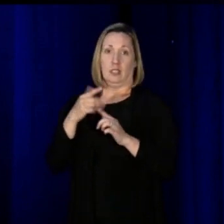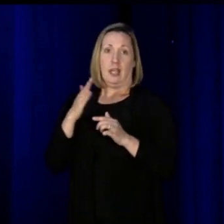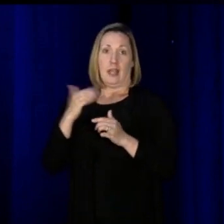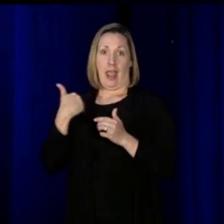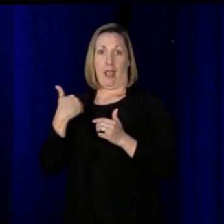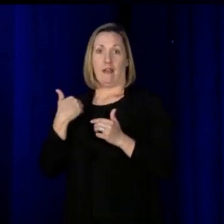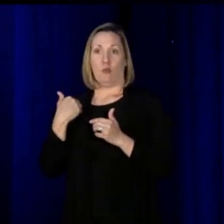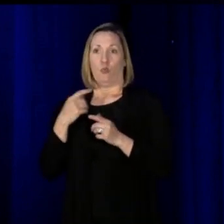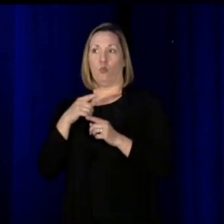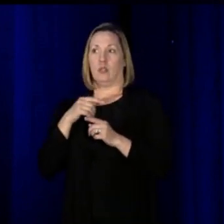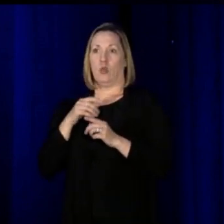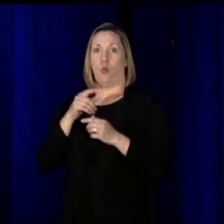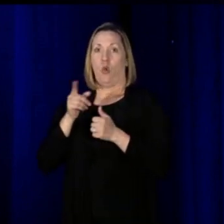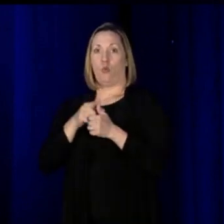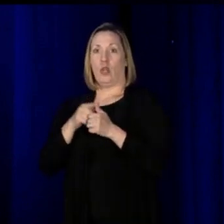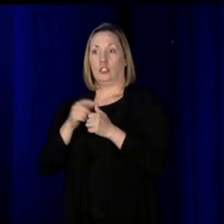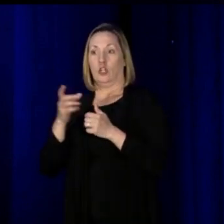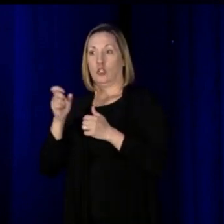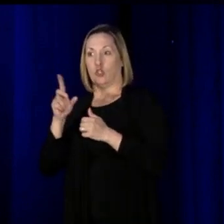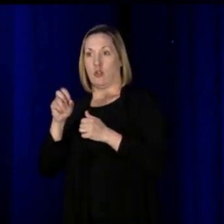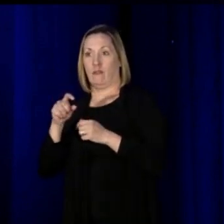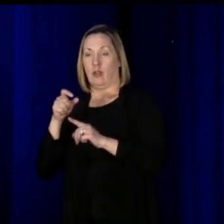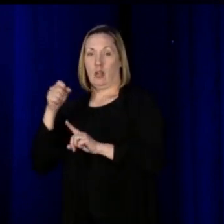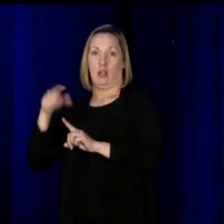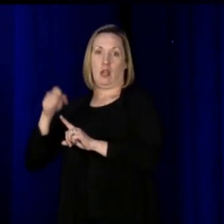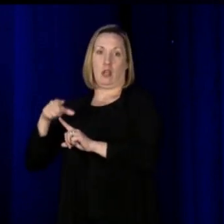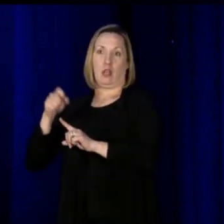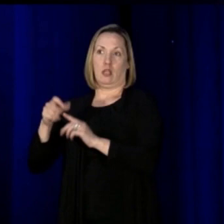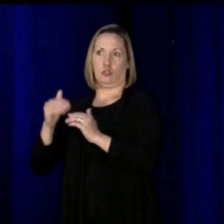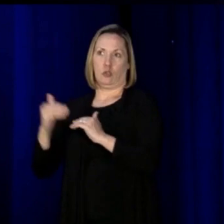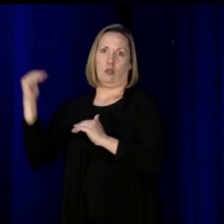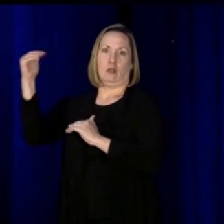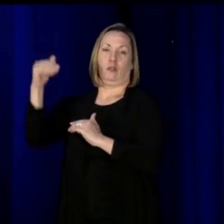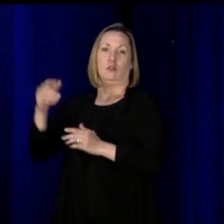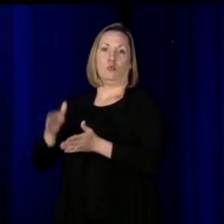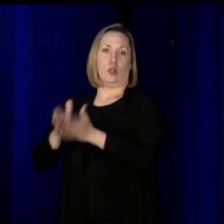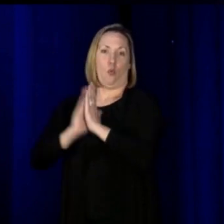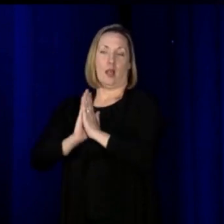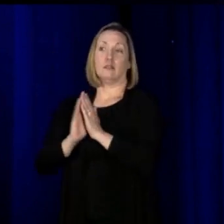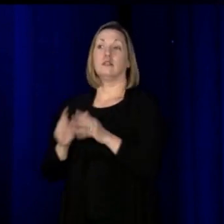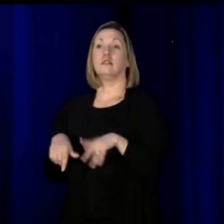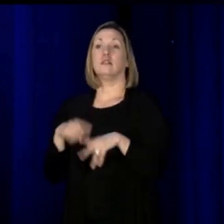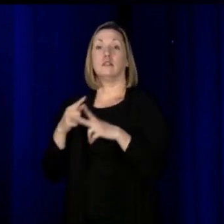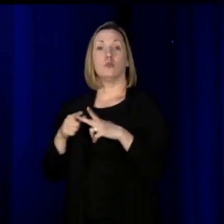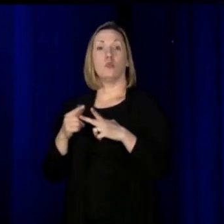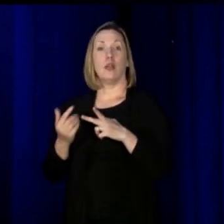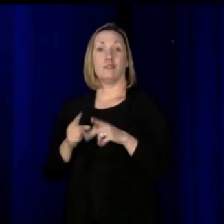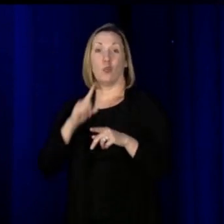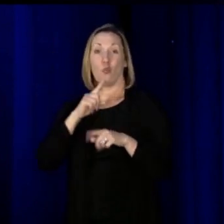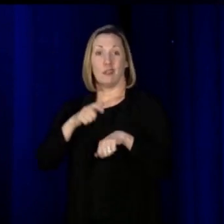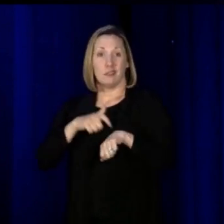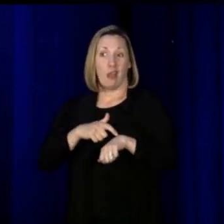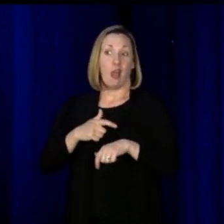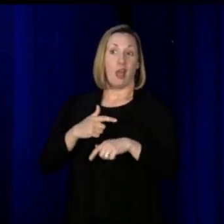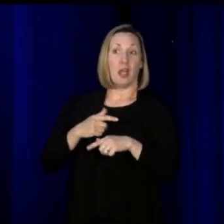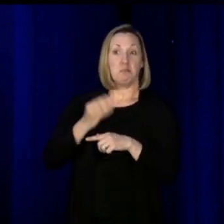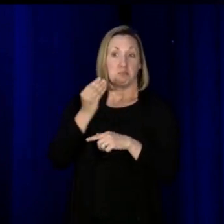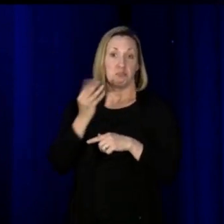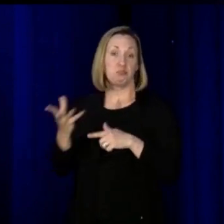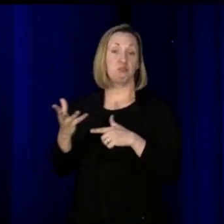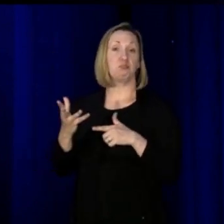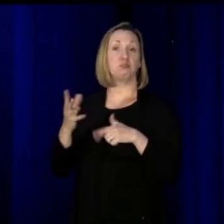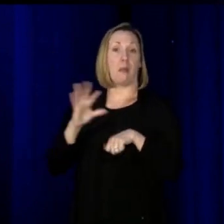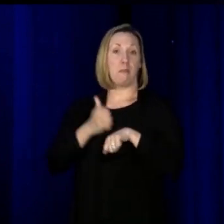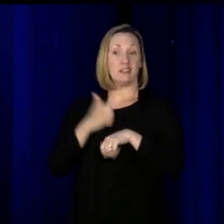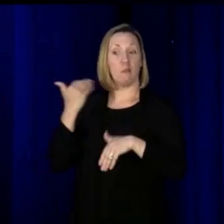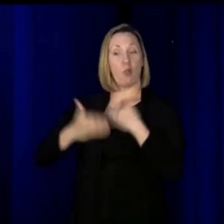with all the requests, and so we don't know which is the origin server, let's say. We will have some real-time insights based on the processing of